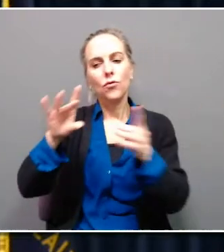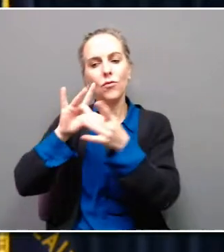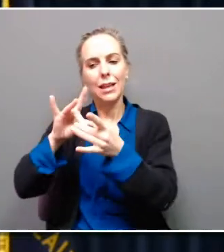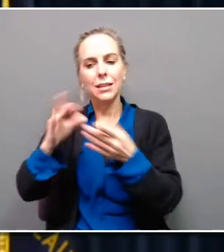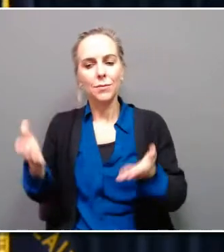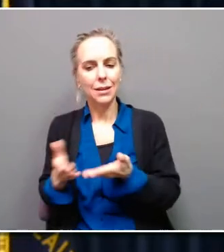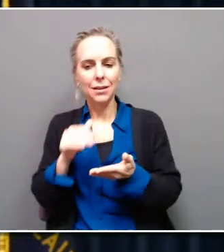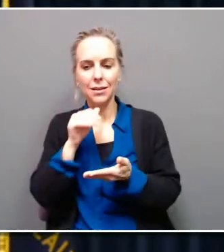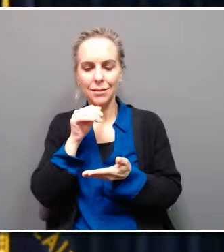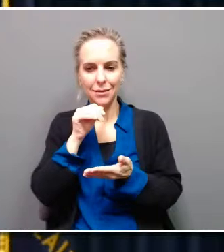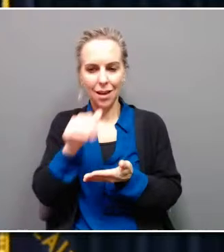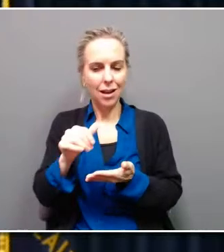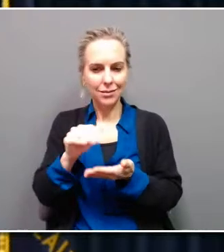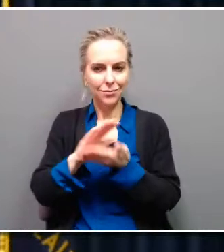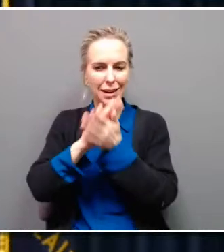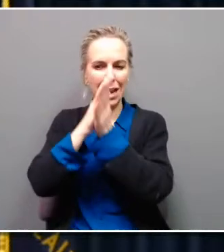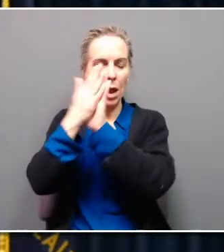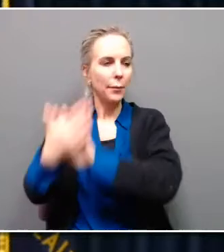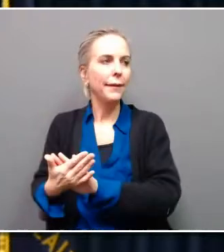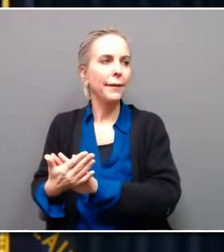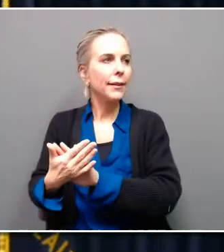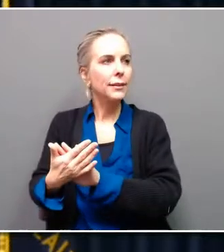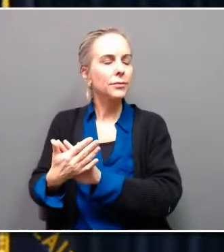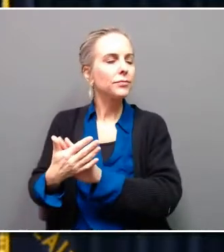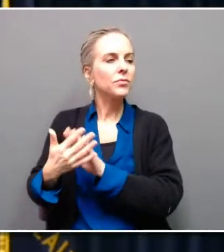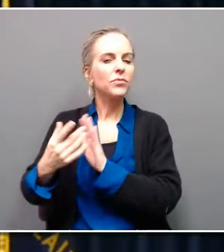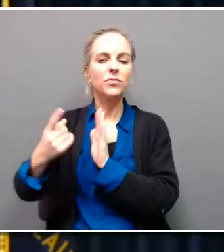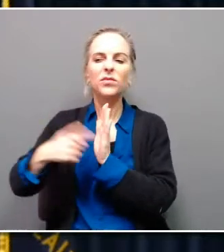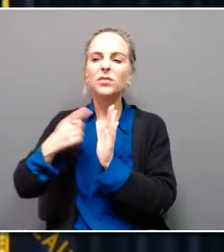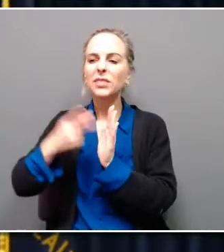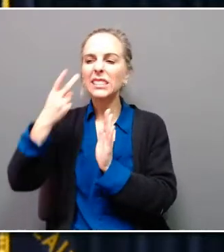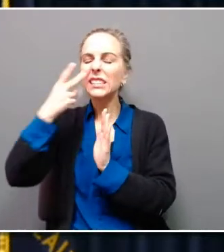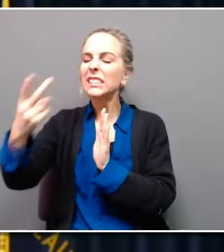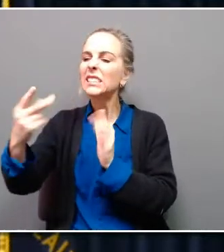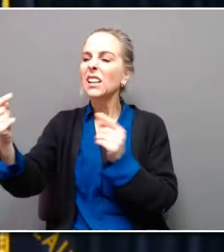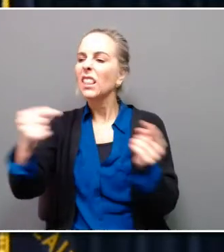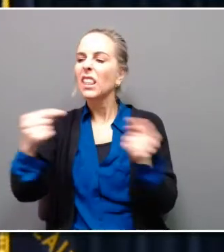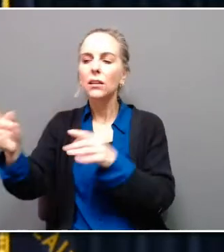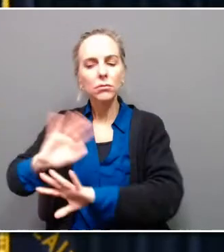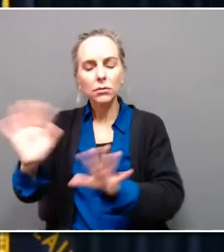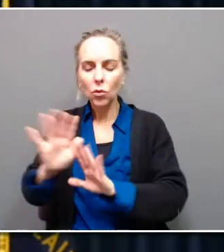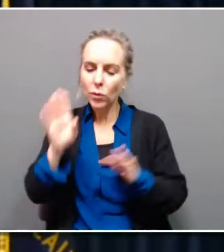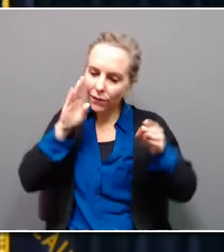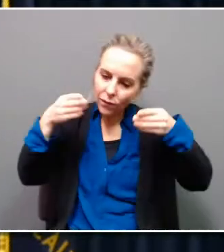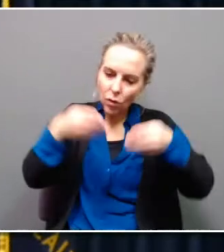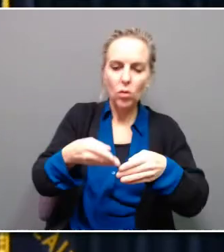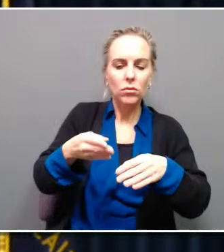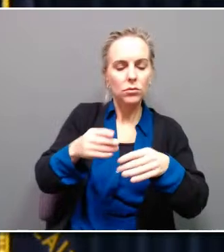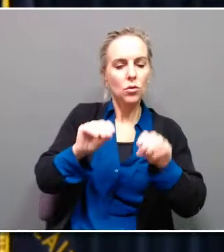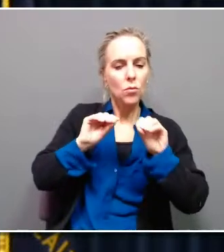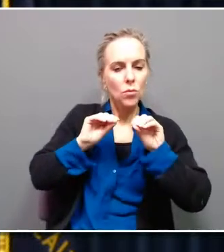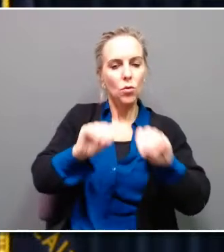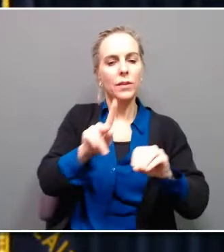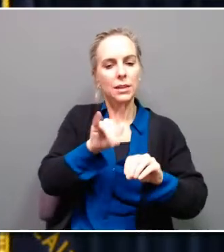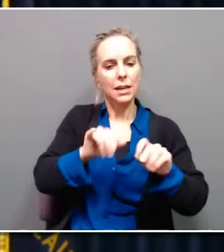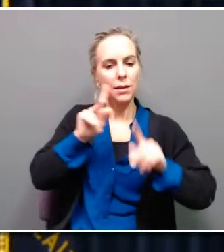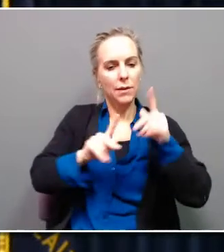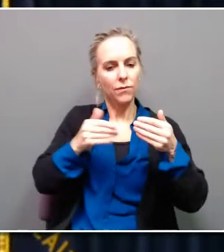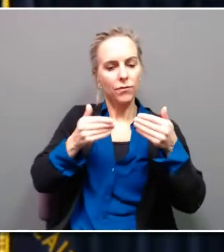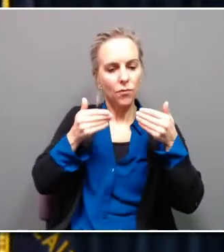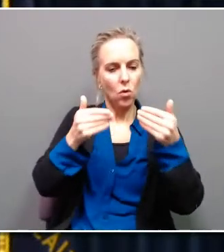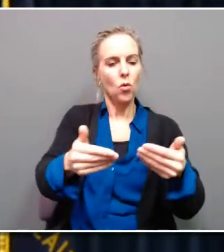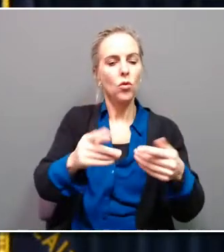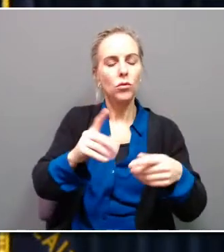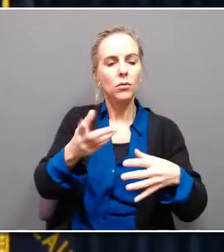devolve into some of the things that sometimes you see, and that we focus on simply moving Kentucky forward, not to the right or